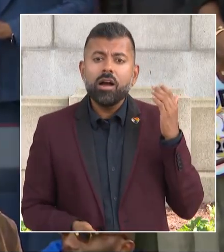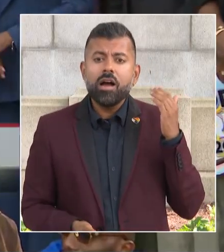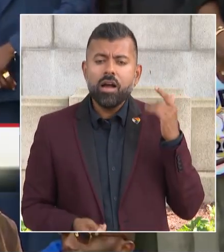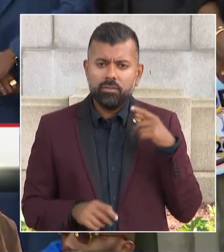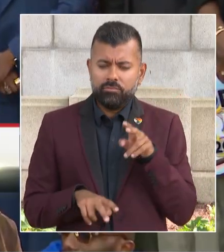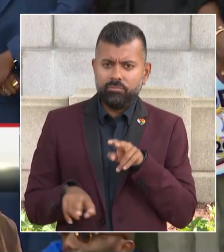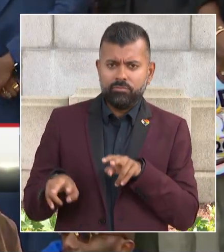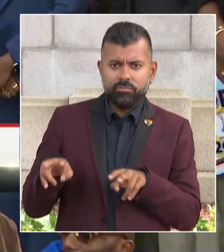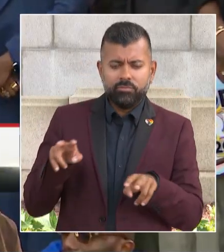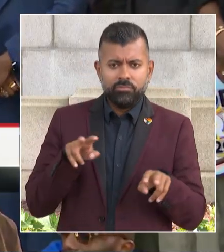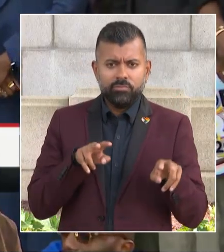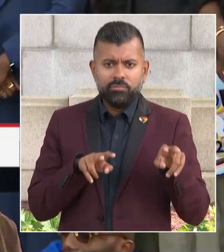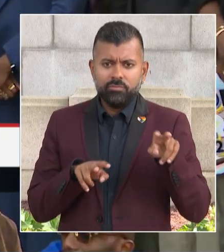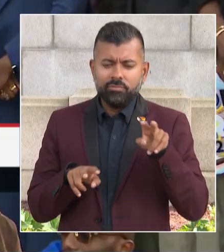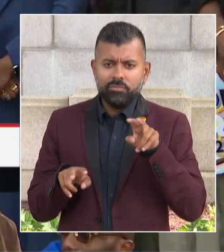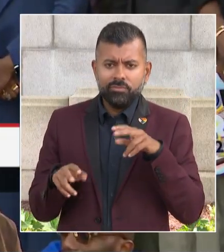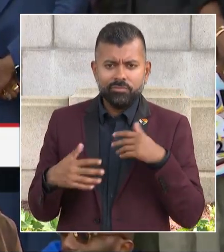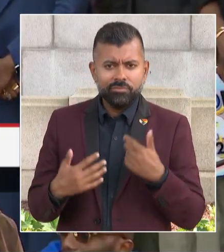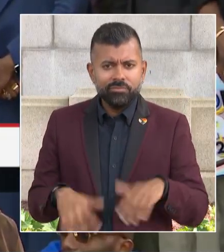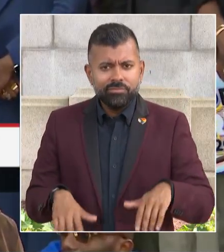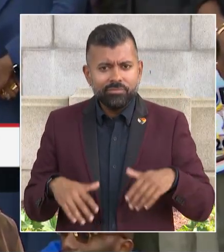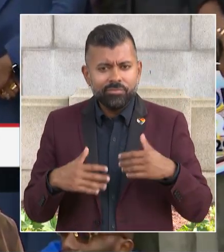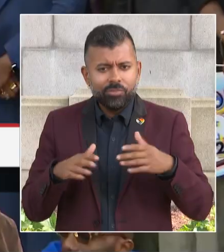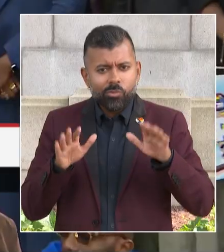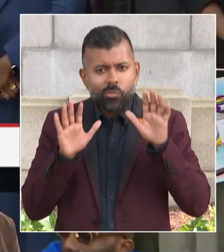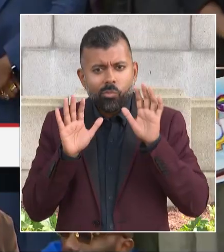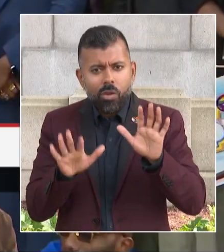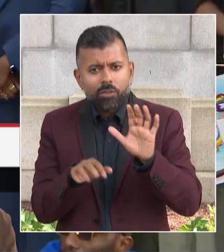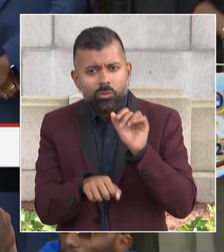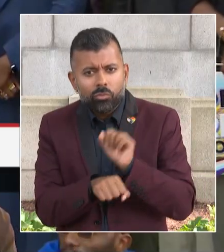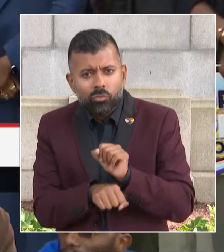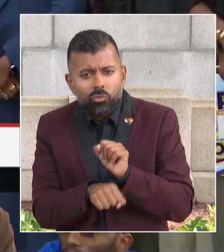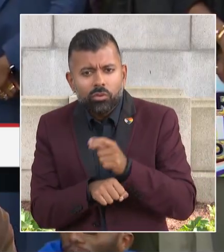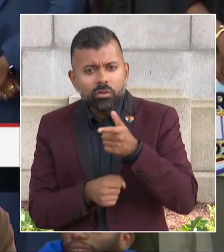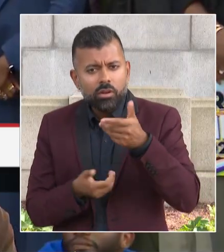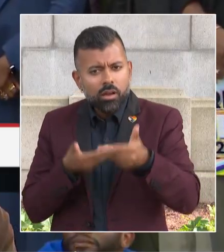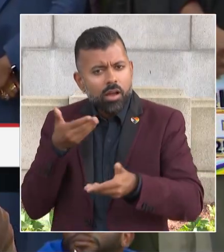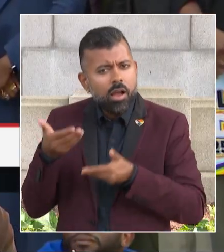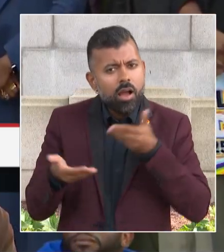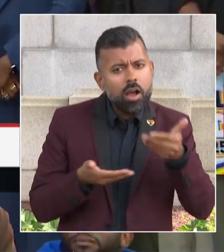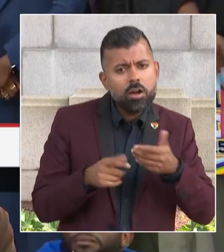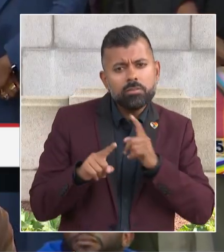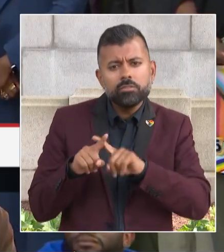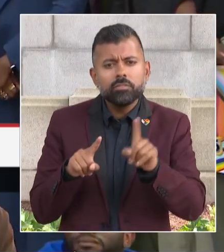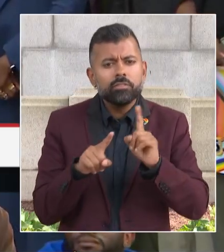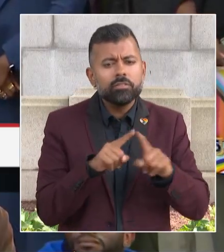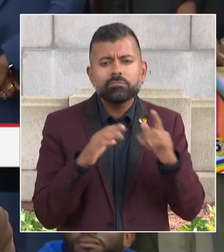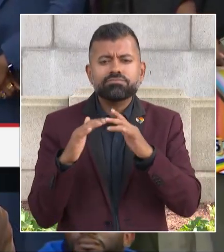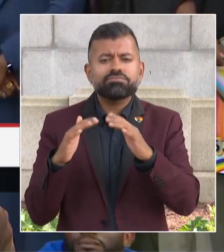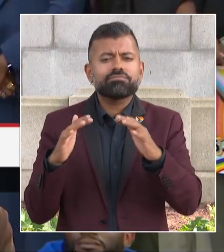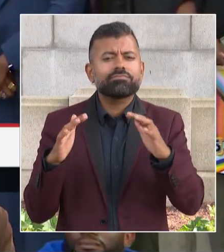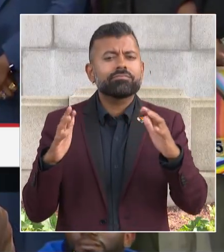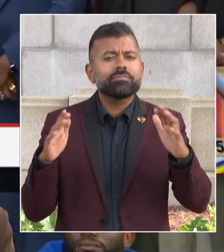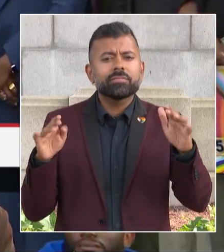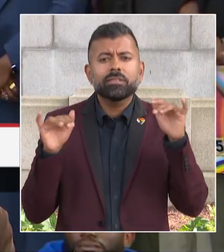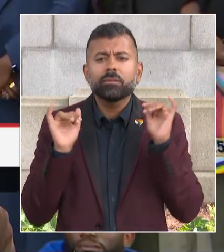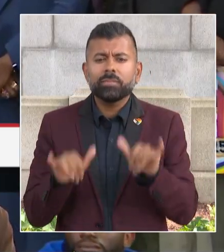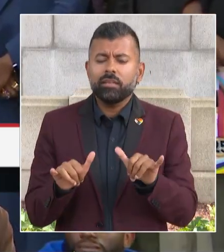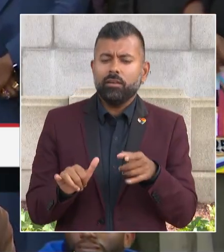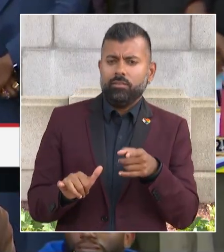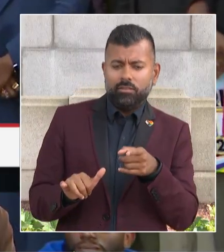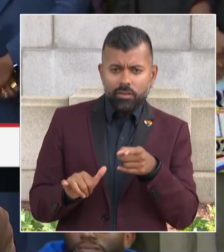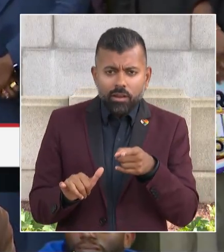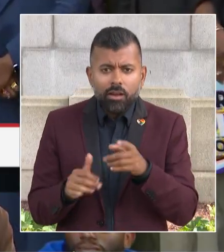their work and not who they love, and that the sky is the limit in their advancement in serving